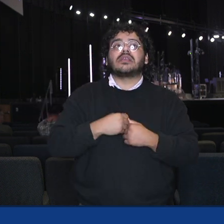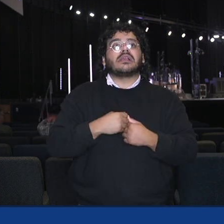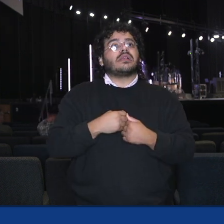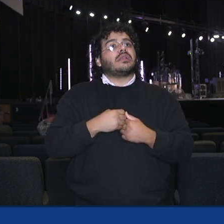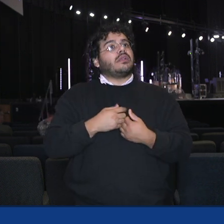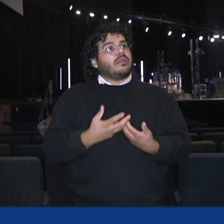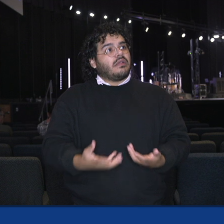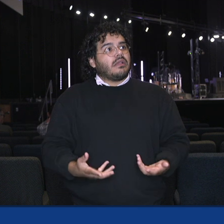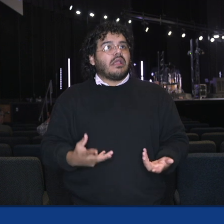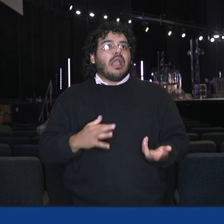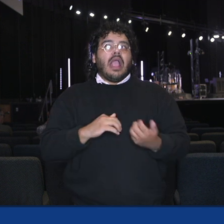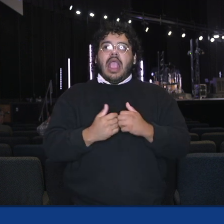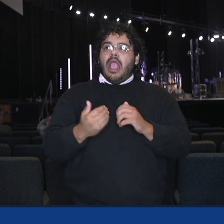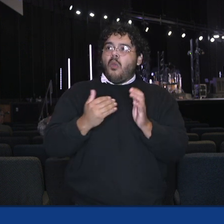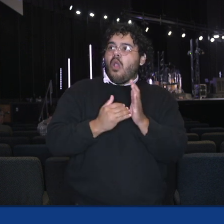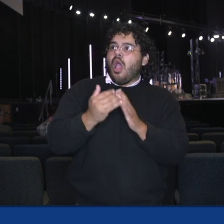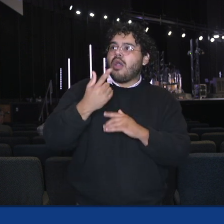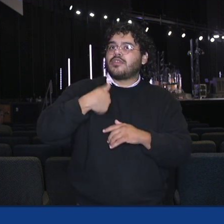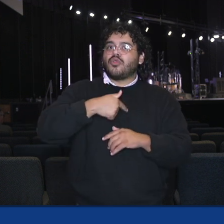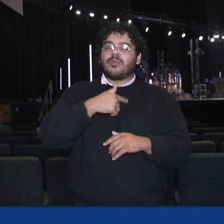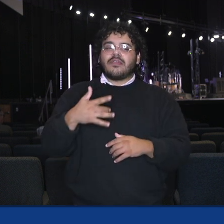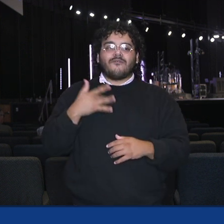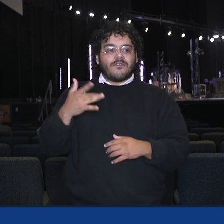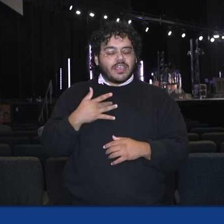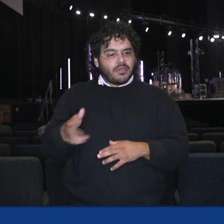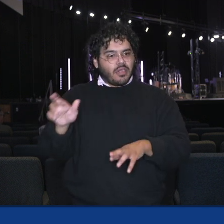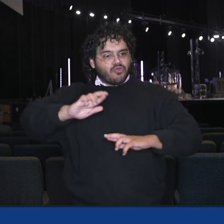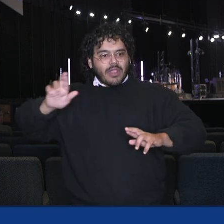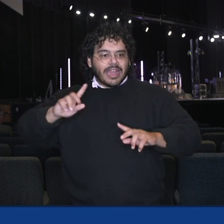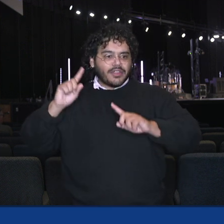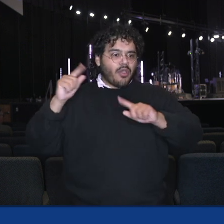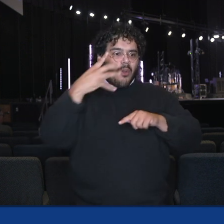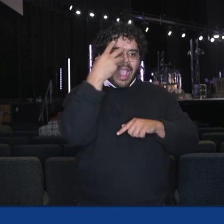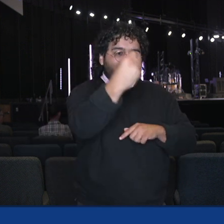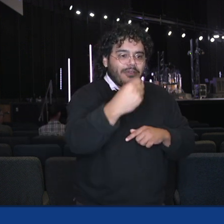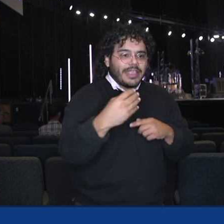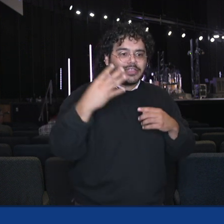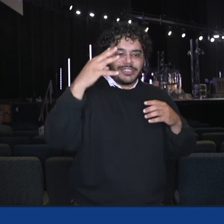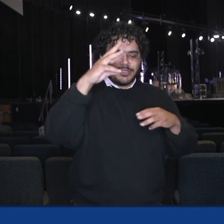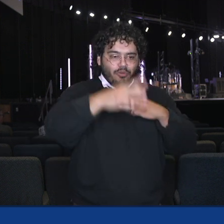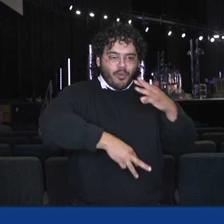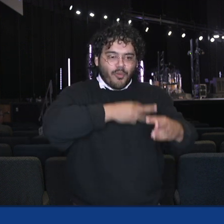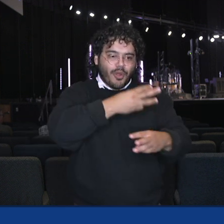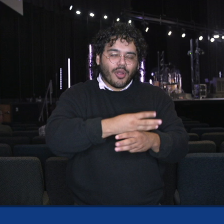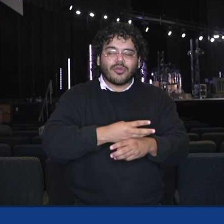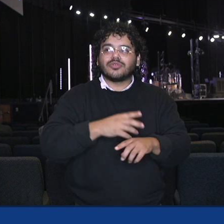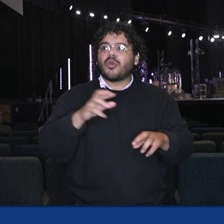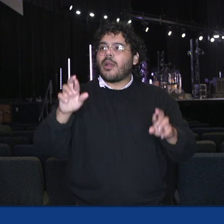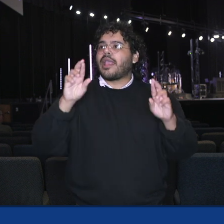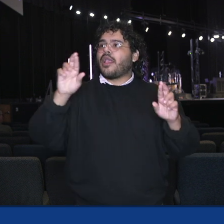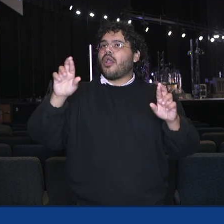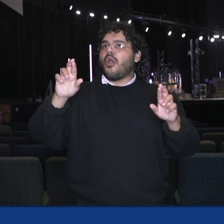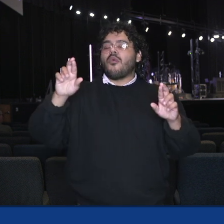way of healing in the world? So I hope that you join us the end of October.